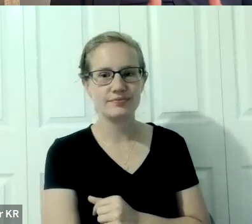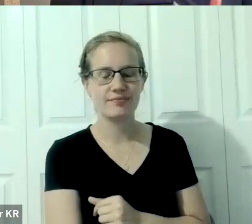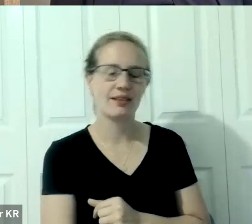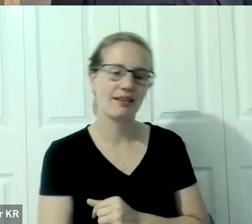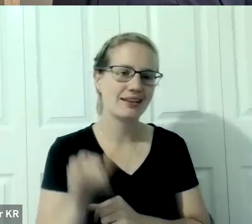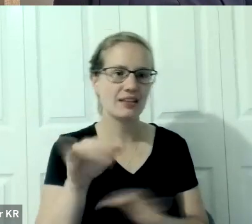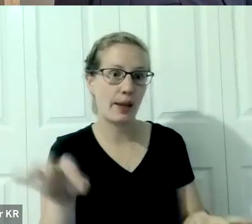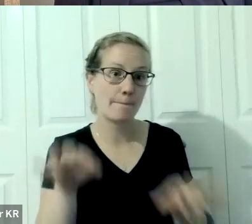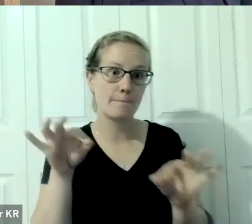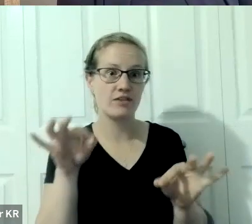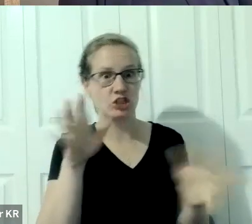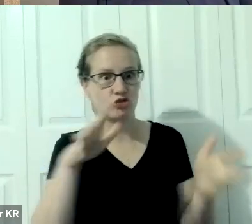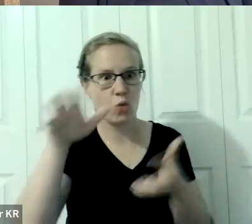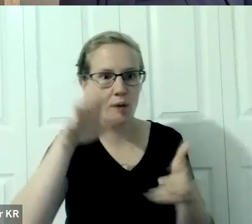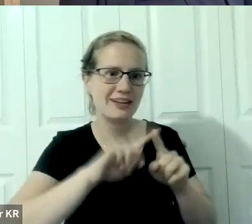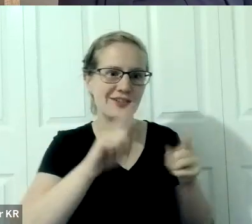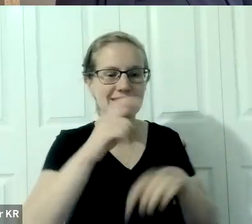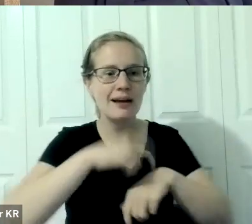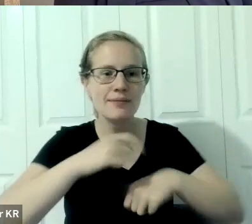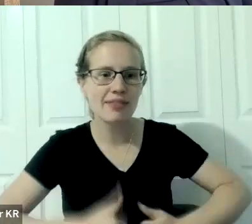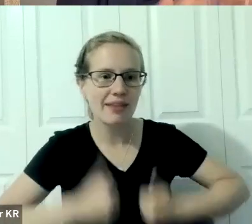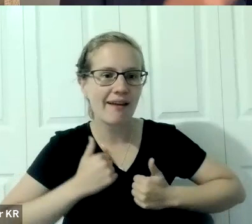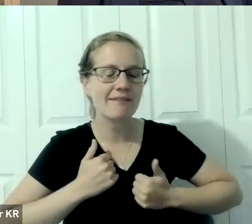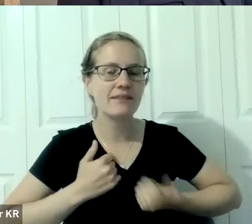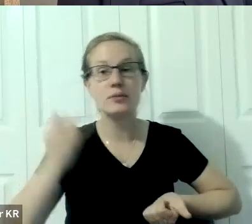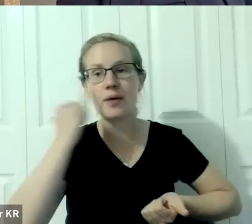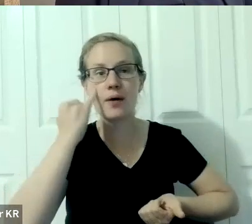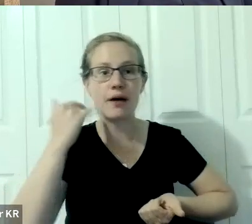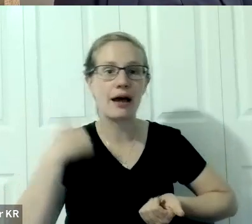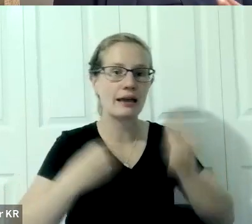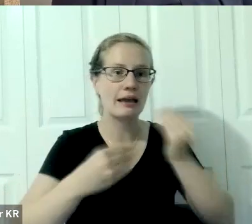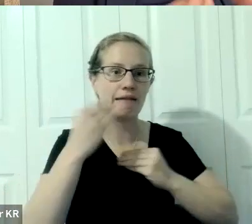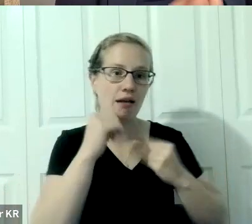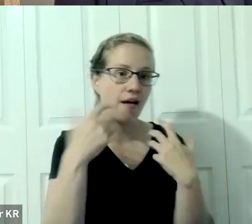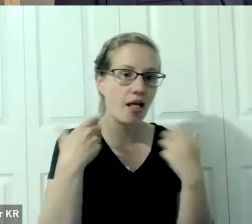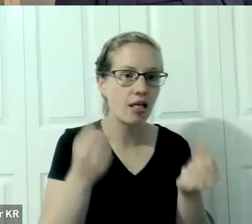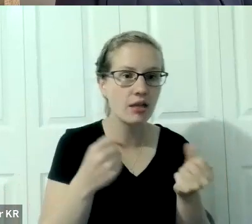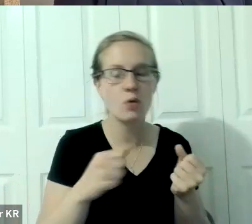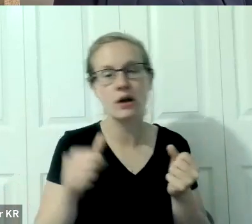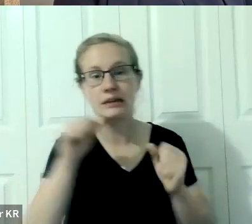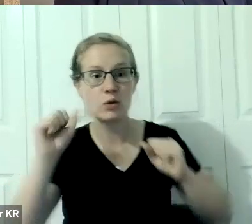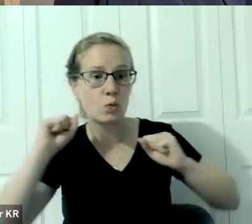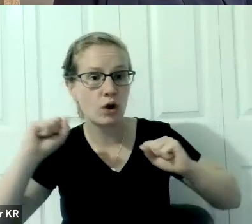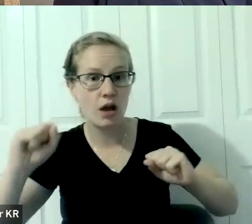perfect storm in different times in our lives. You know, if I ate unhealthy or if I didn't work out,